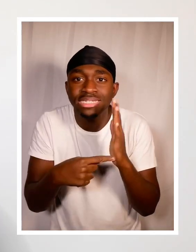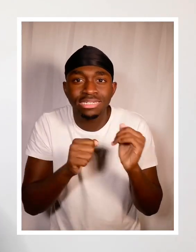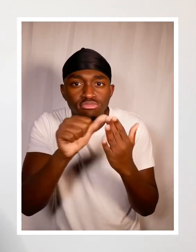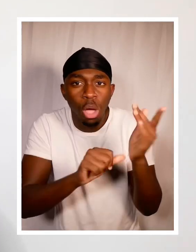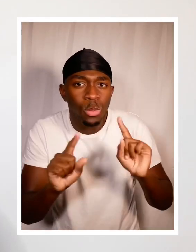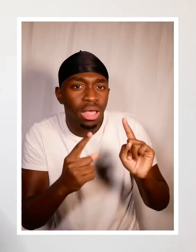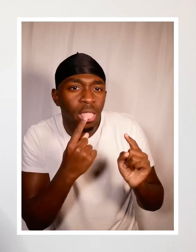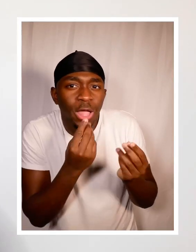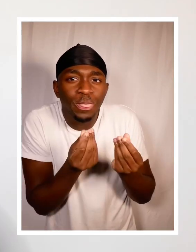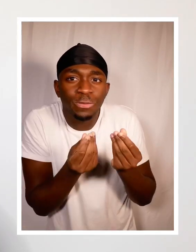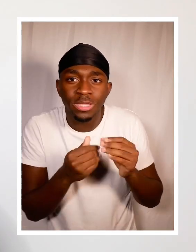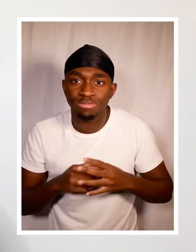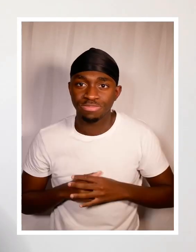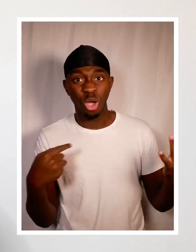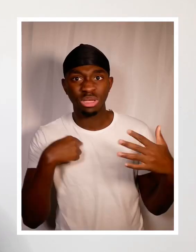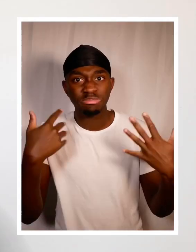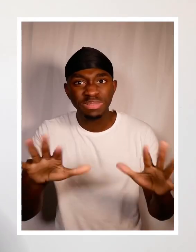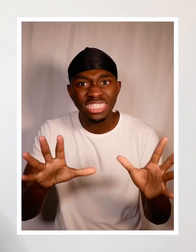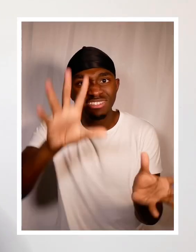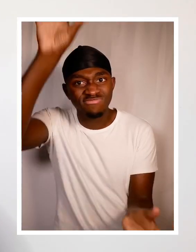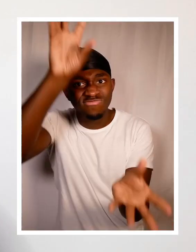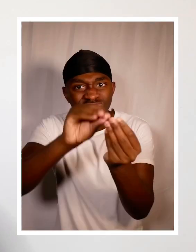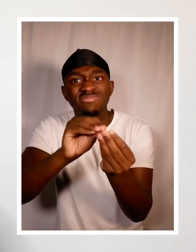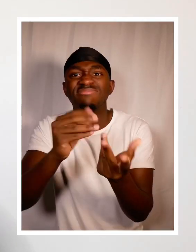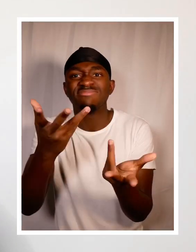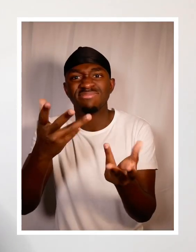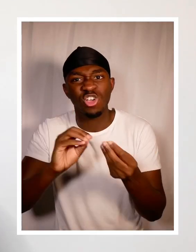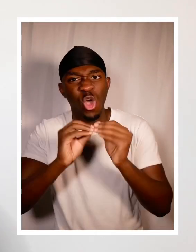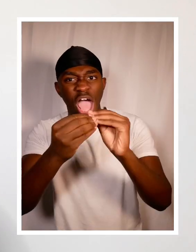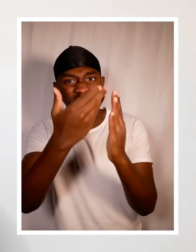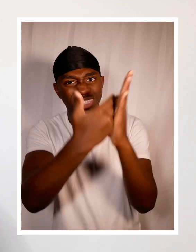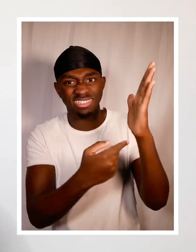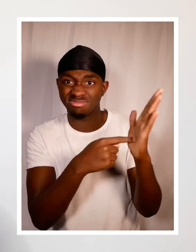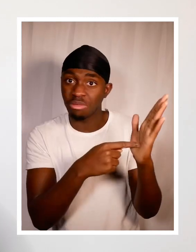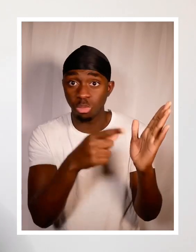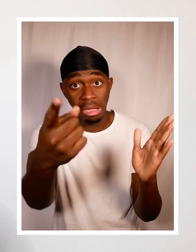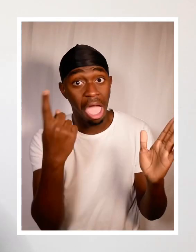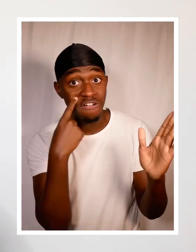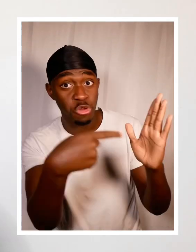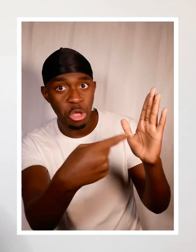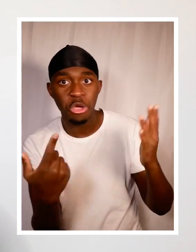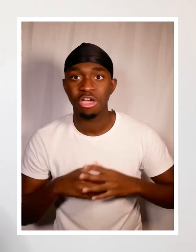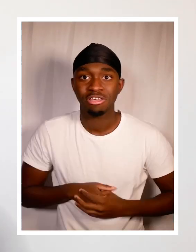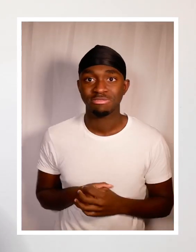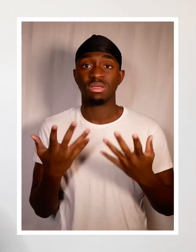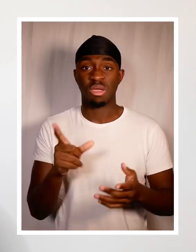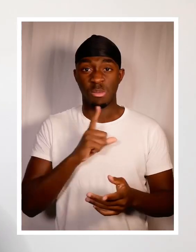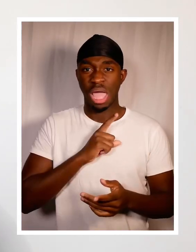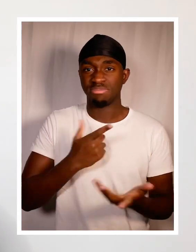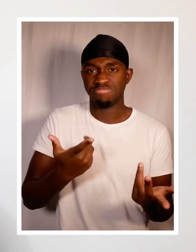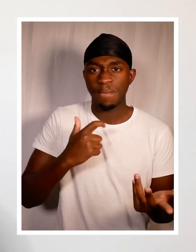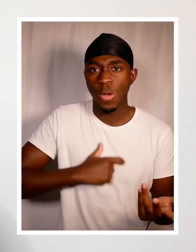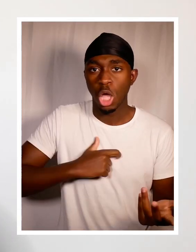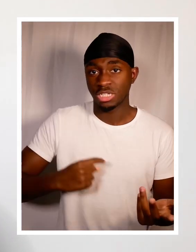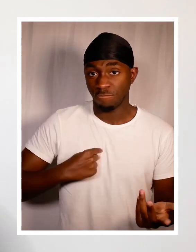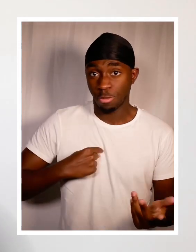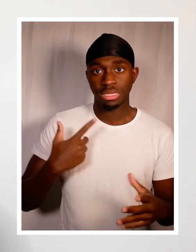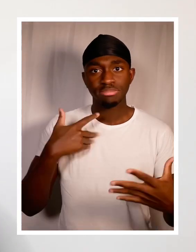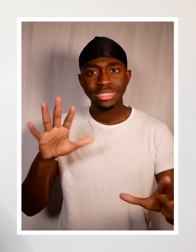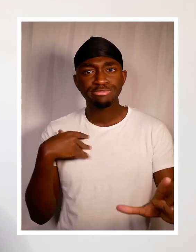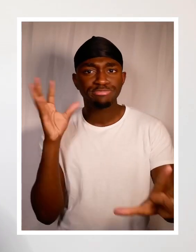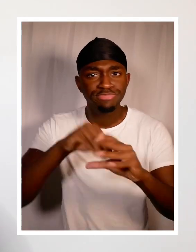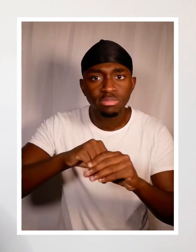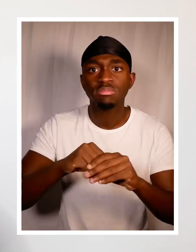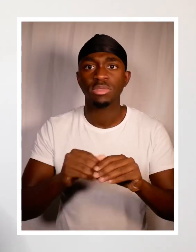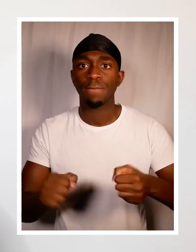if you do have kids or if you're a parent yourself or you're just looking to find a way to engage with your kids to get